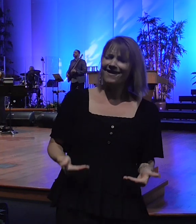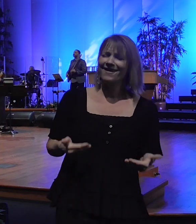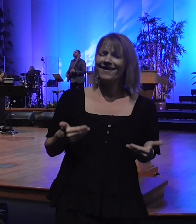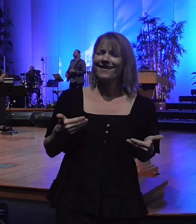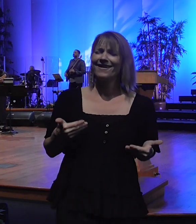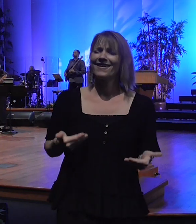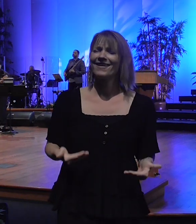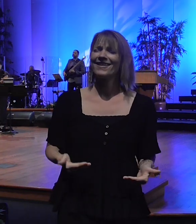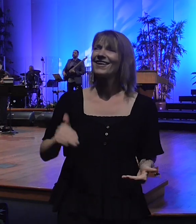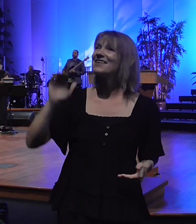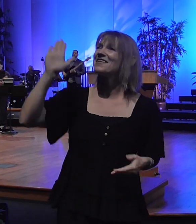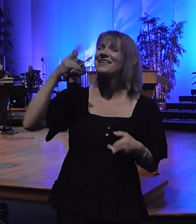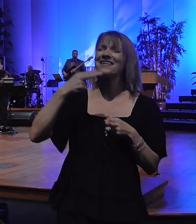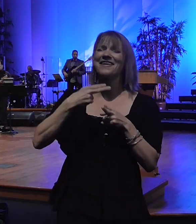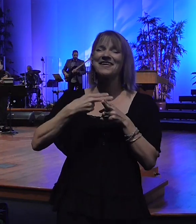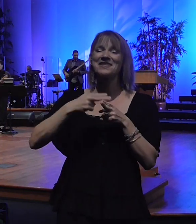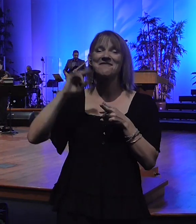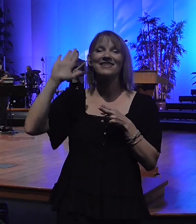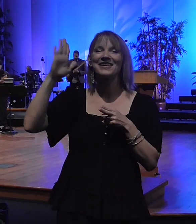And sign your